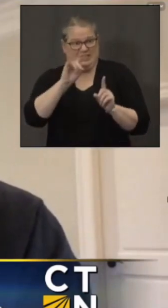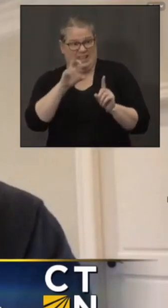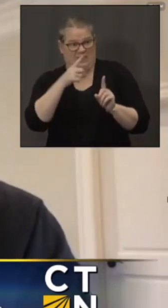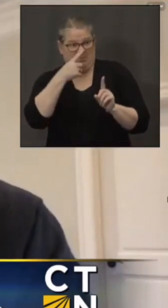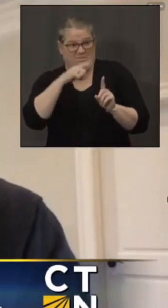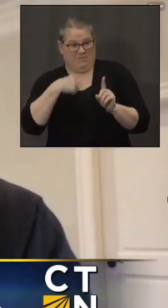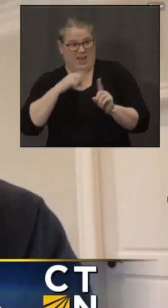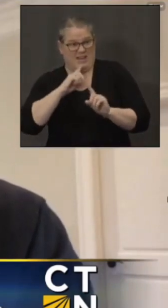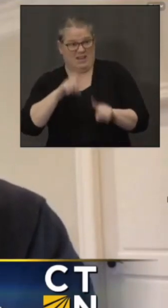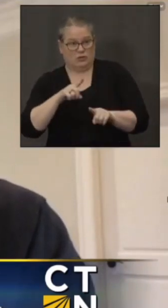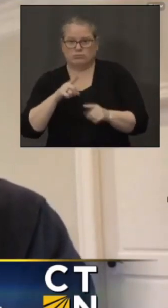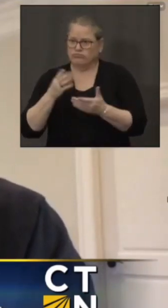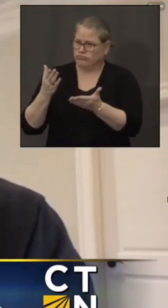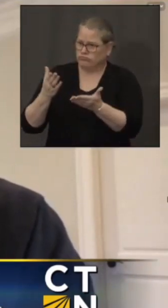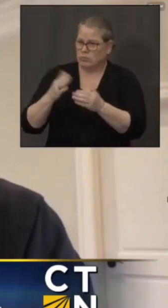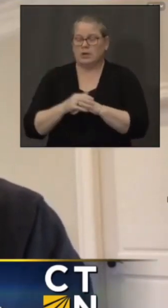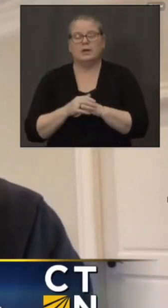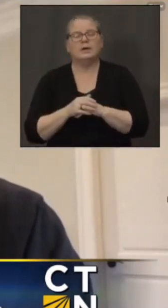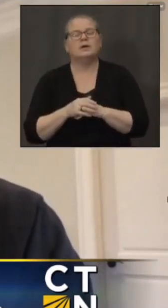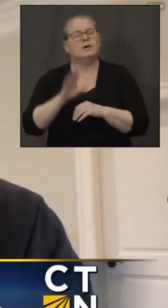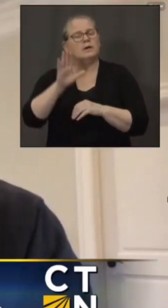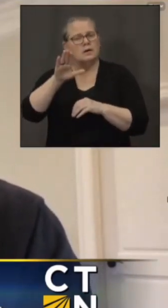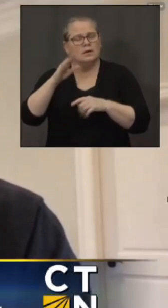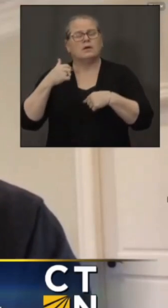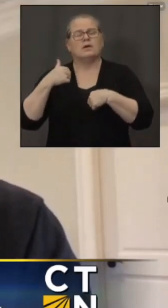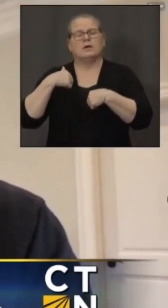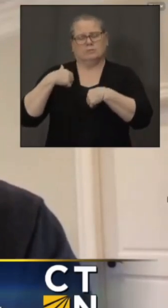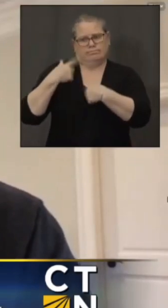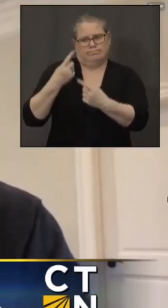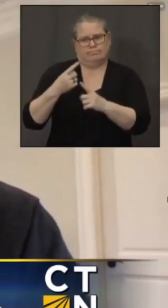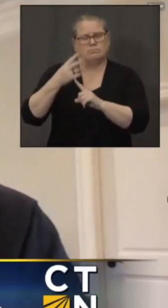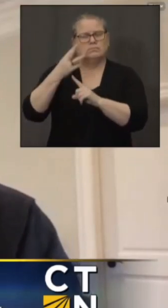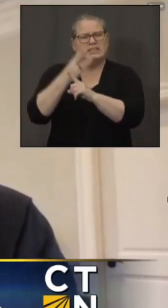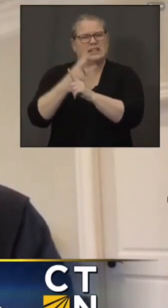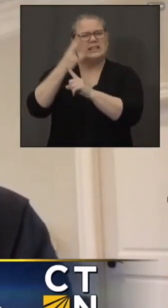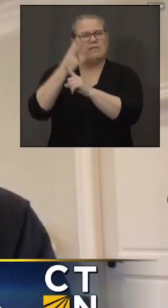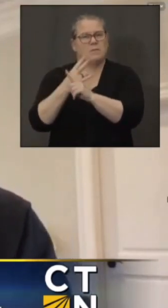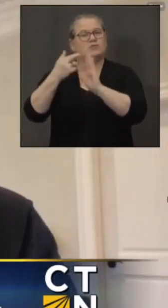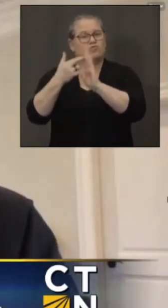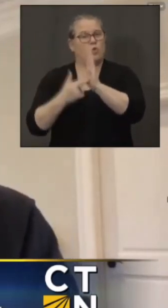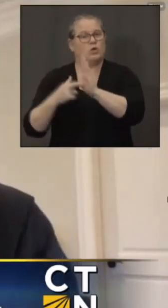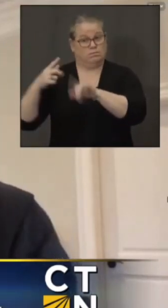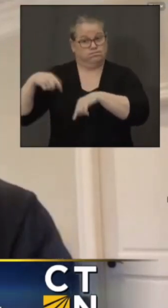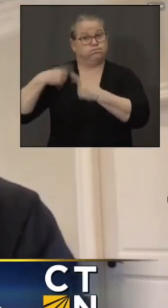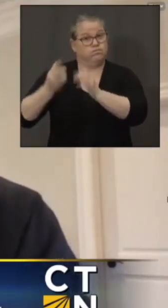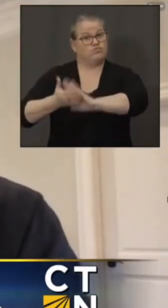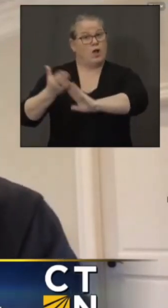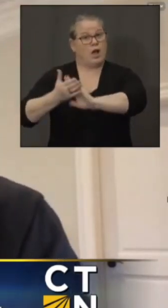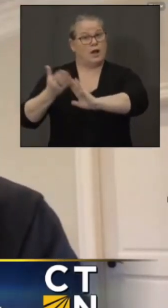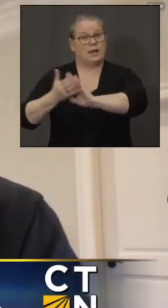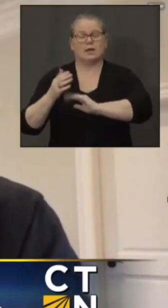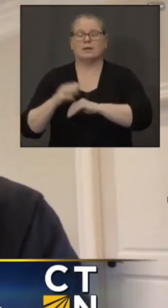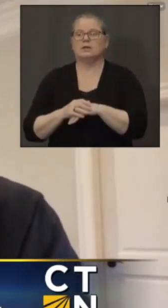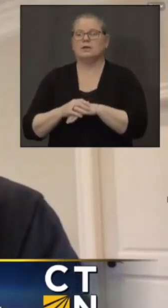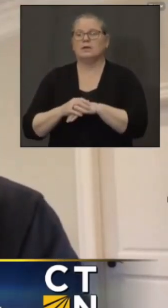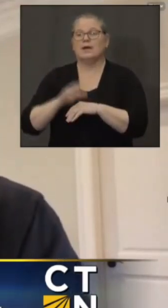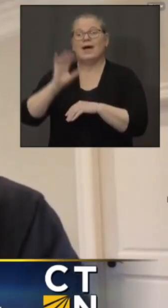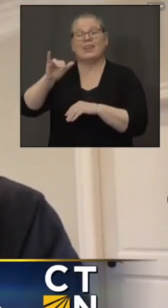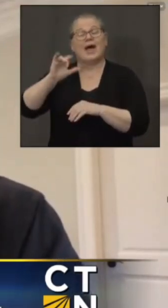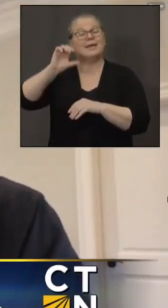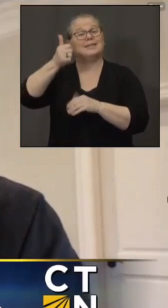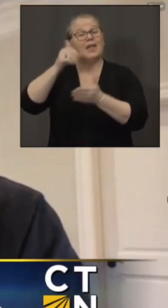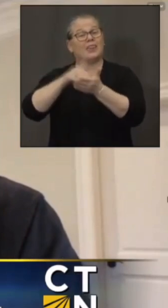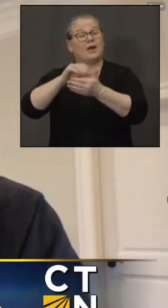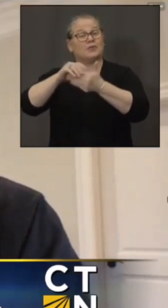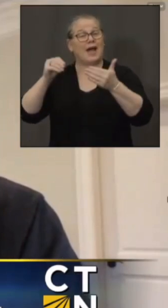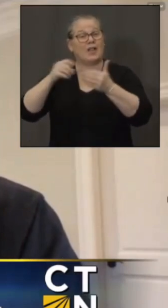where, we have been giving a lot of warnings out. And I think the intent of the $10,000 fines is really for, gross violations of the